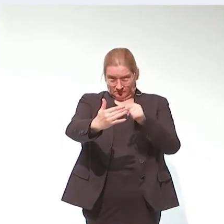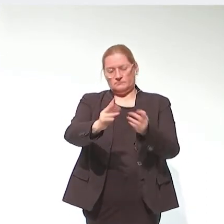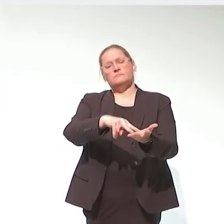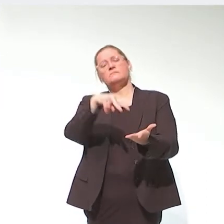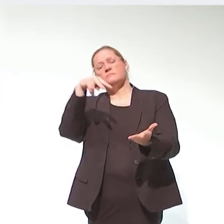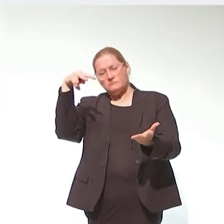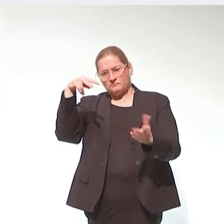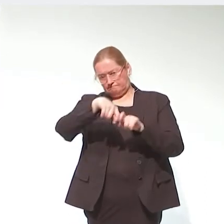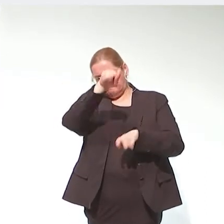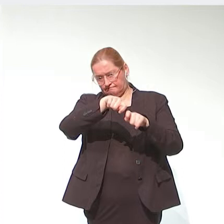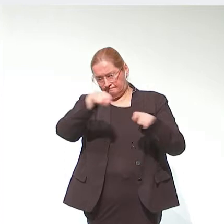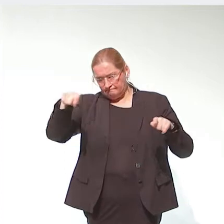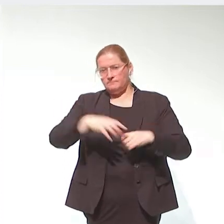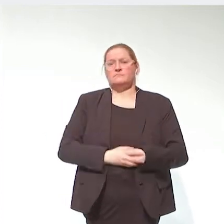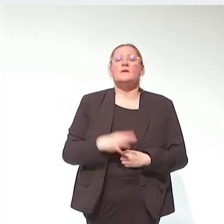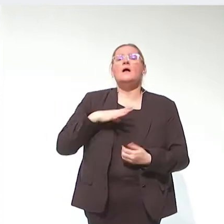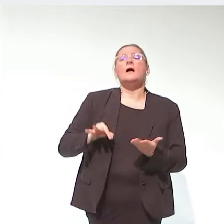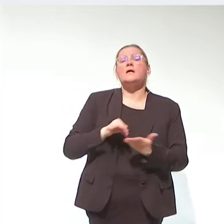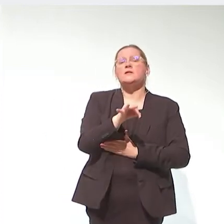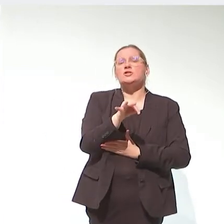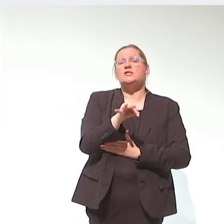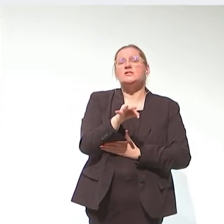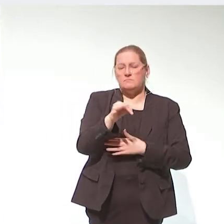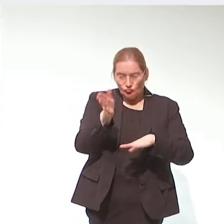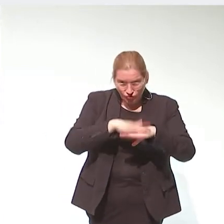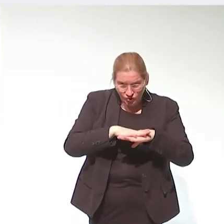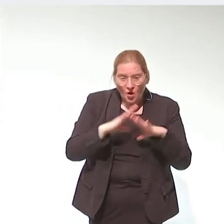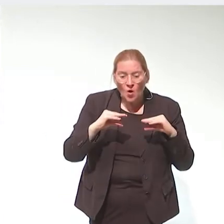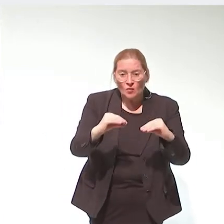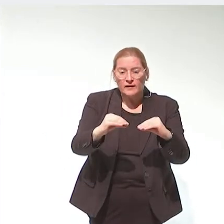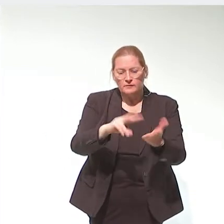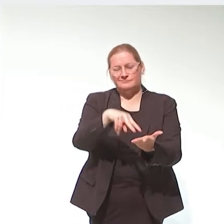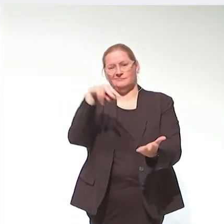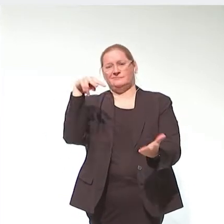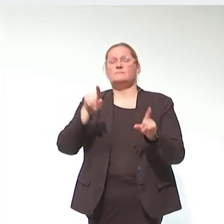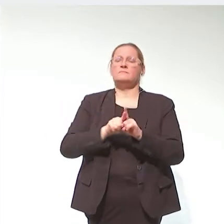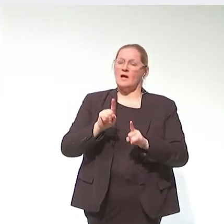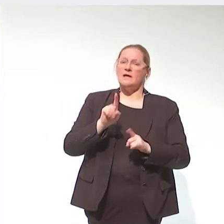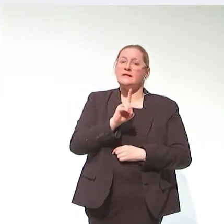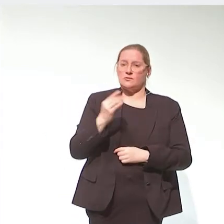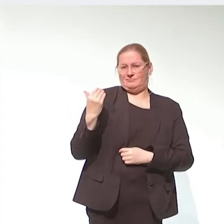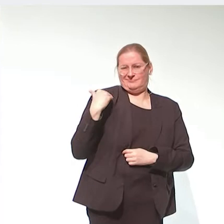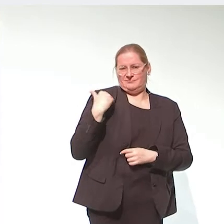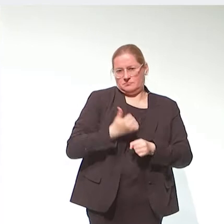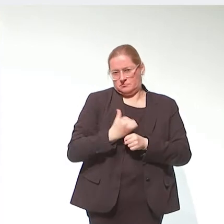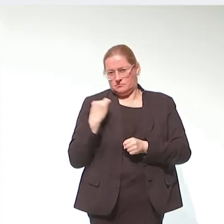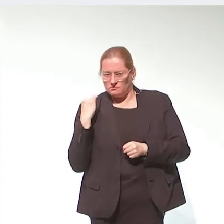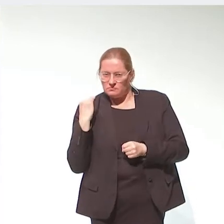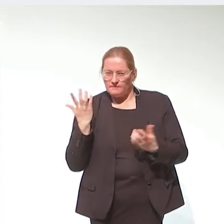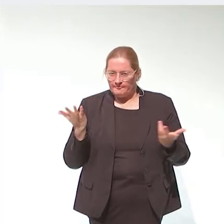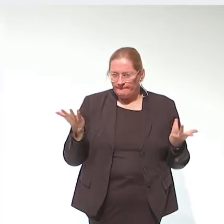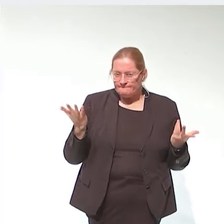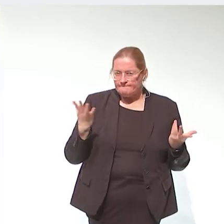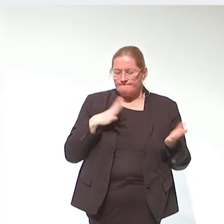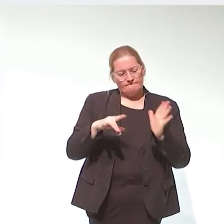we have adopted the legislative proposal to revise so-called Trans-European Transport Network guidelines.